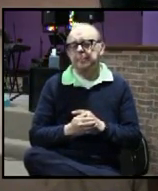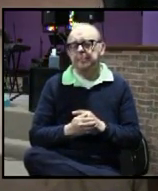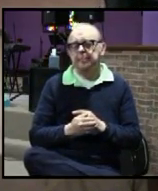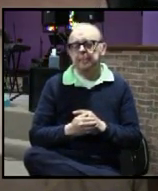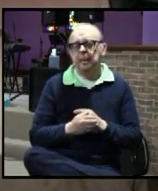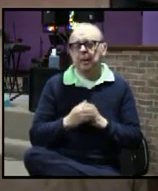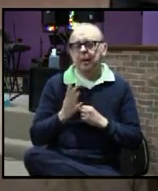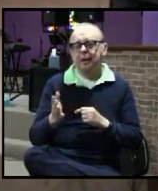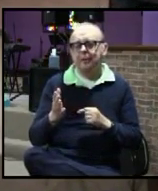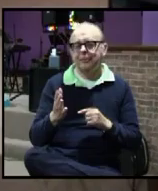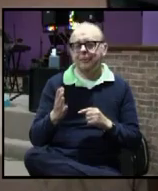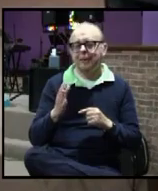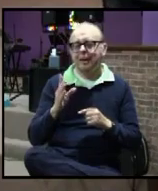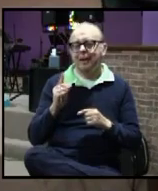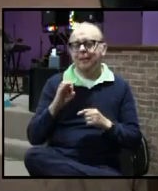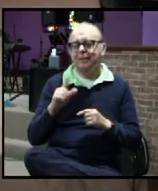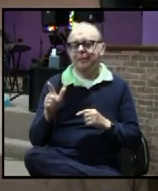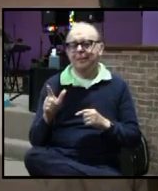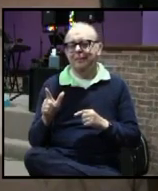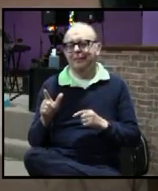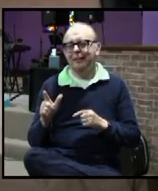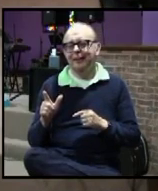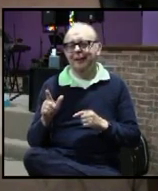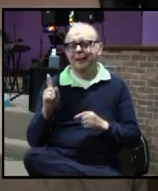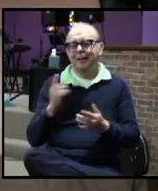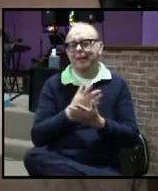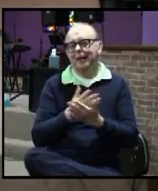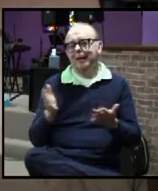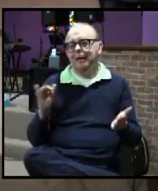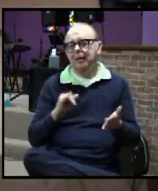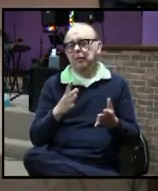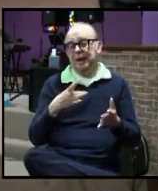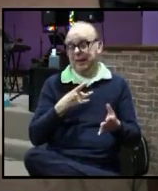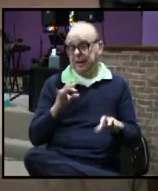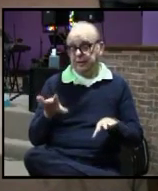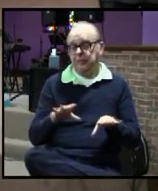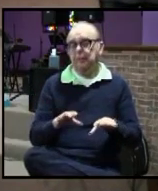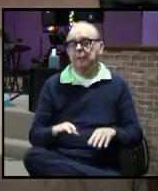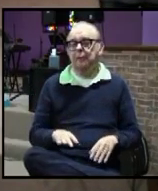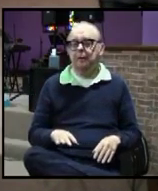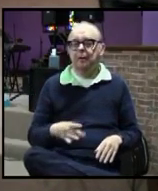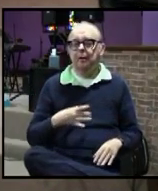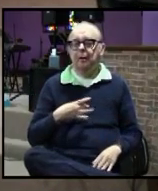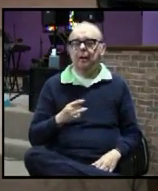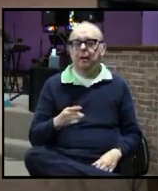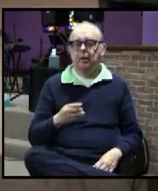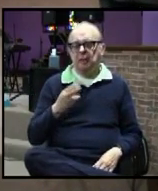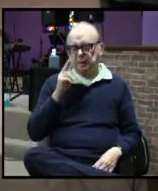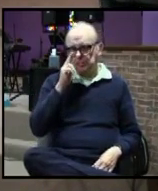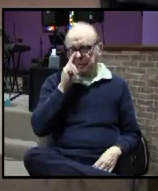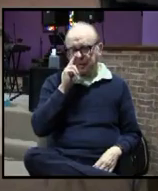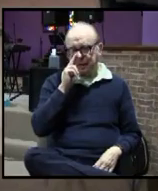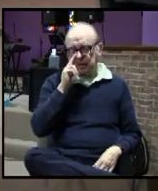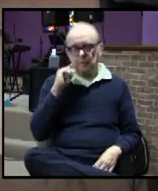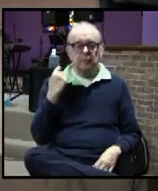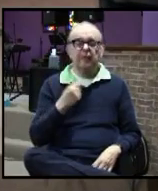Yes. See, here's the deal. Here's the deal. One of the things that we like to do is we like to pretend that we're